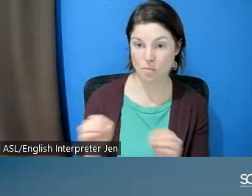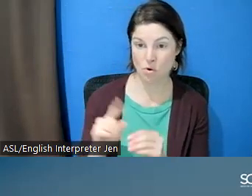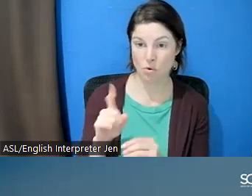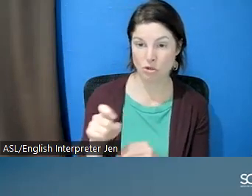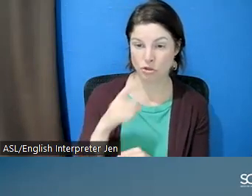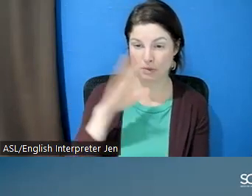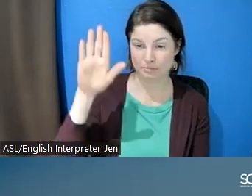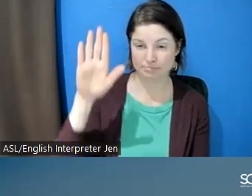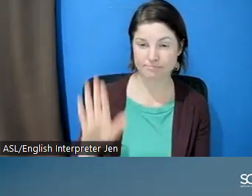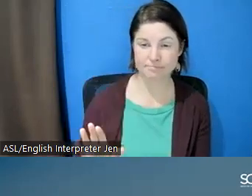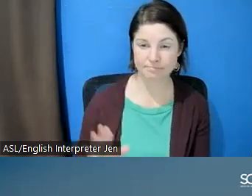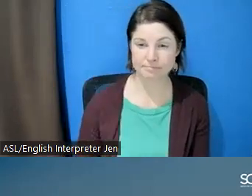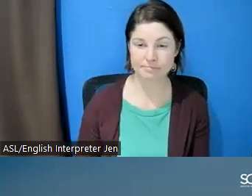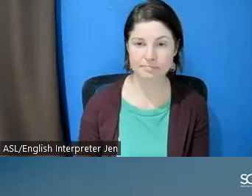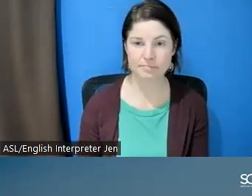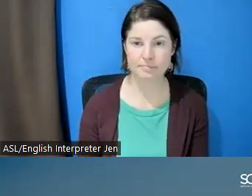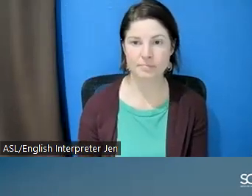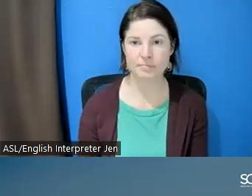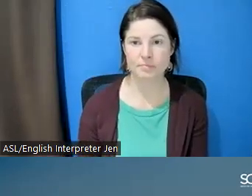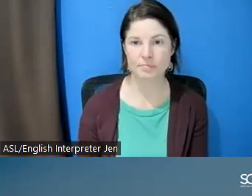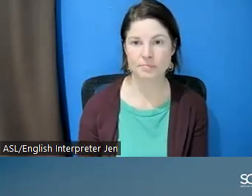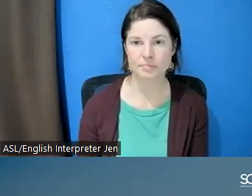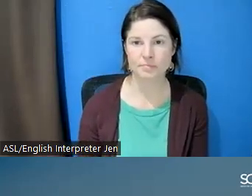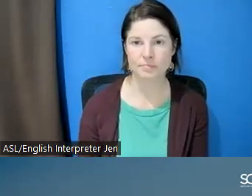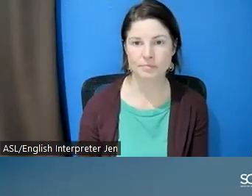move on to the next folks. Okay.